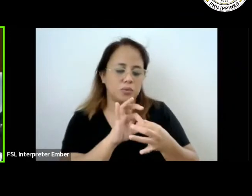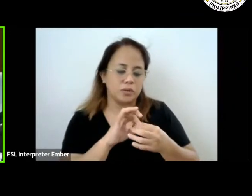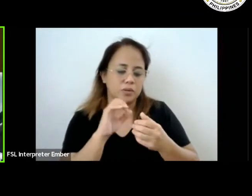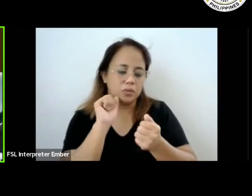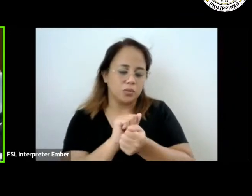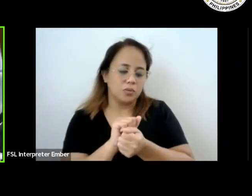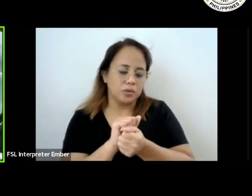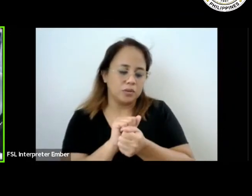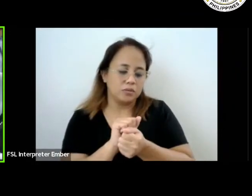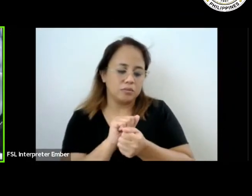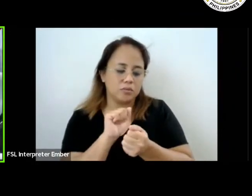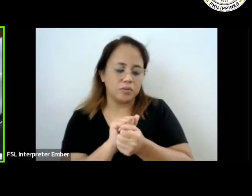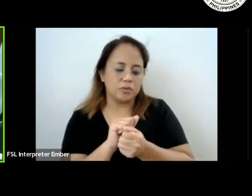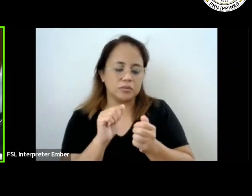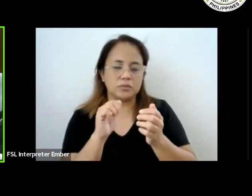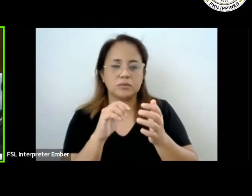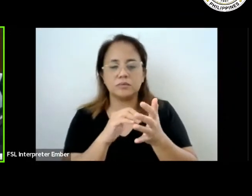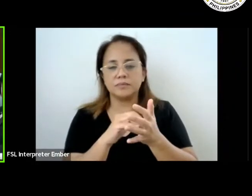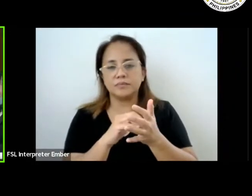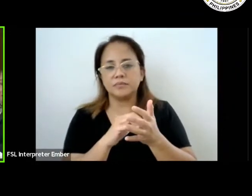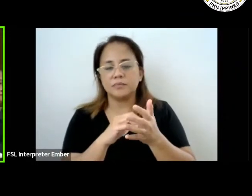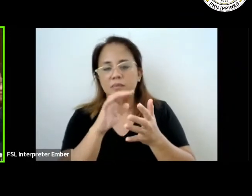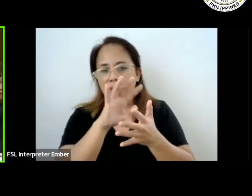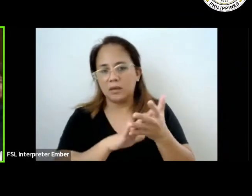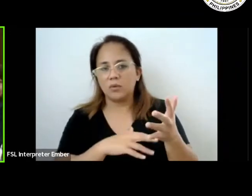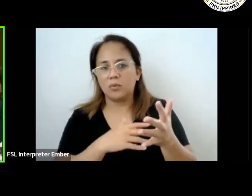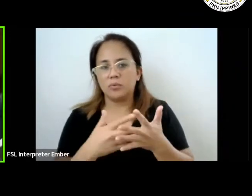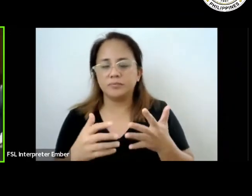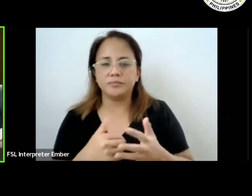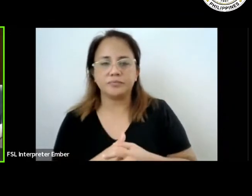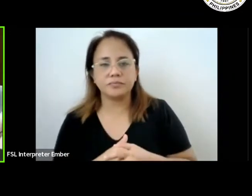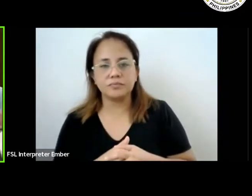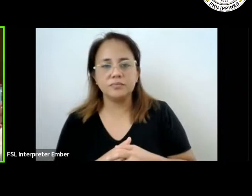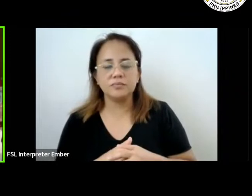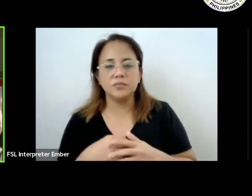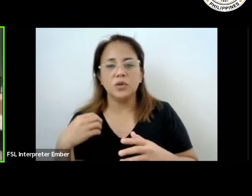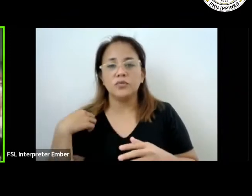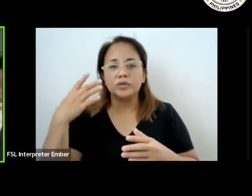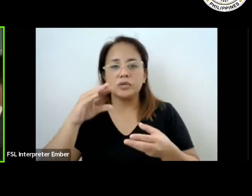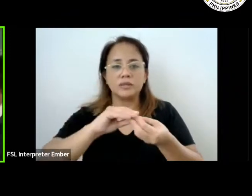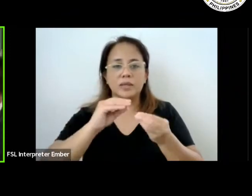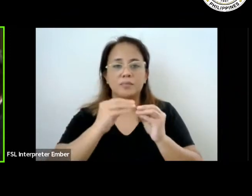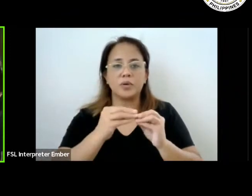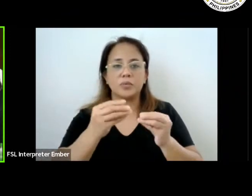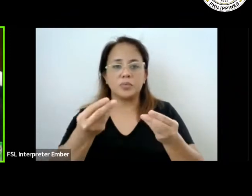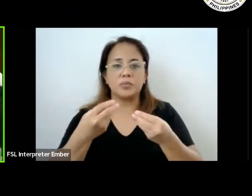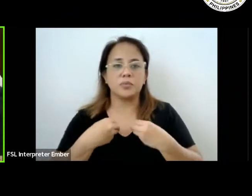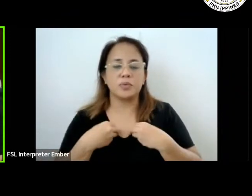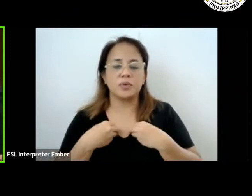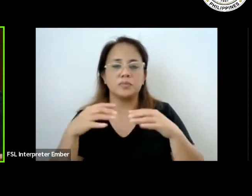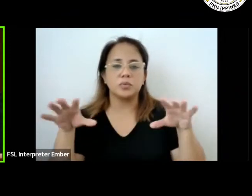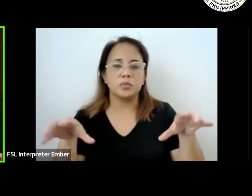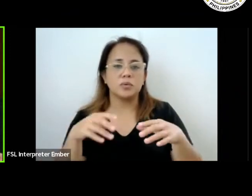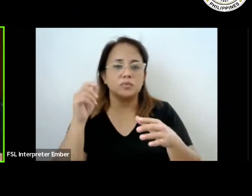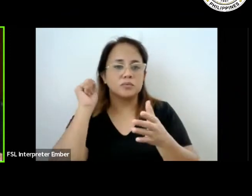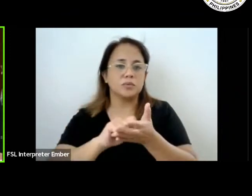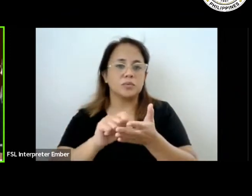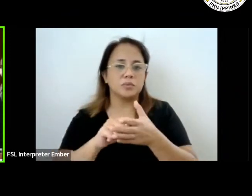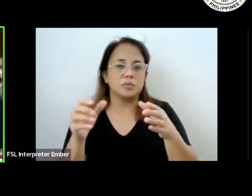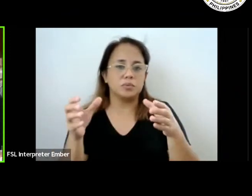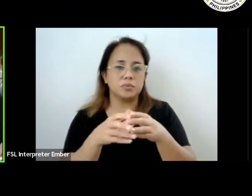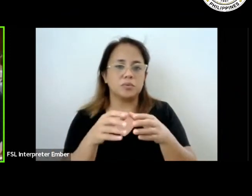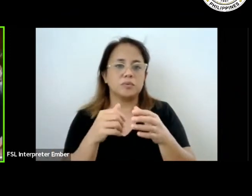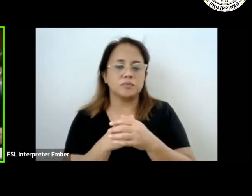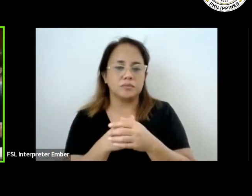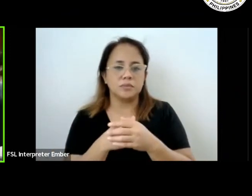with this schedule, Mr. Chair. Yes, Yusik Dancing's official number will be provided by the committee. Bambi, okay lang? Sa yes. Didiretso